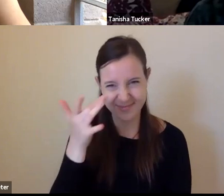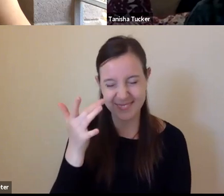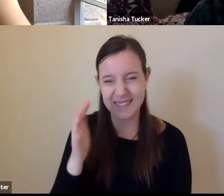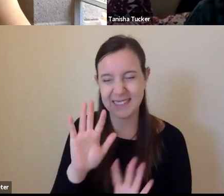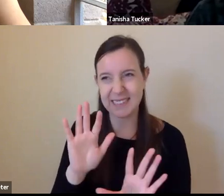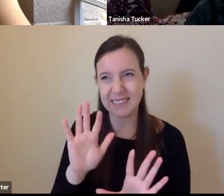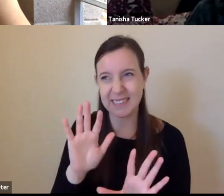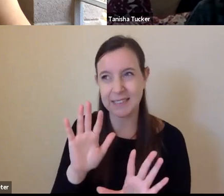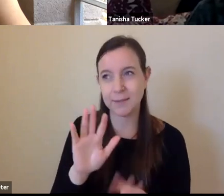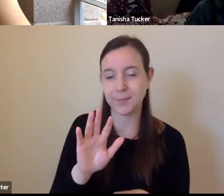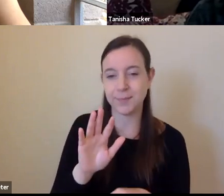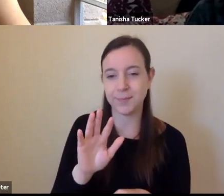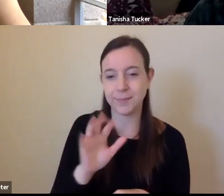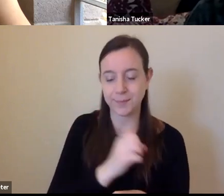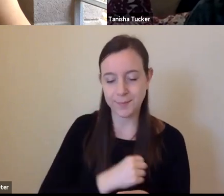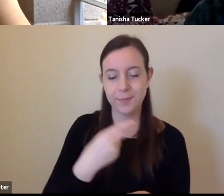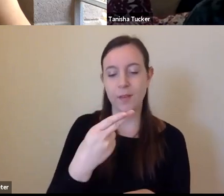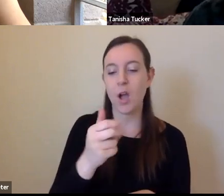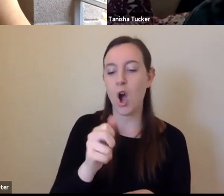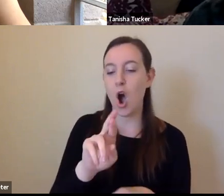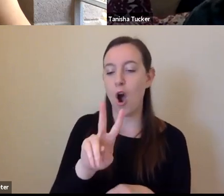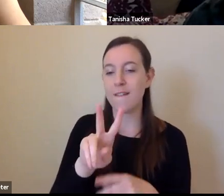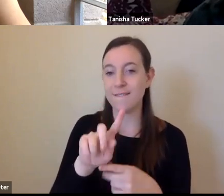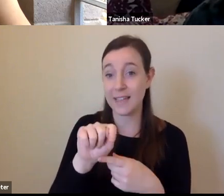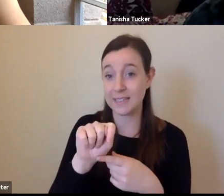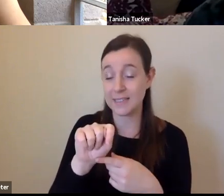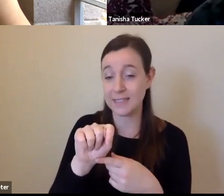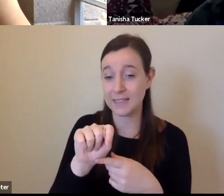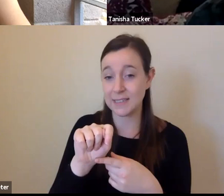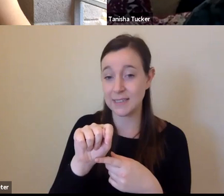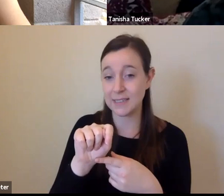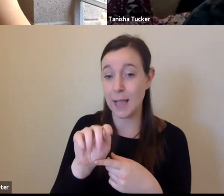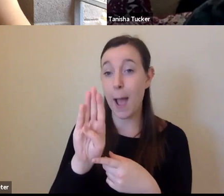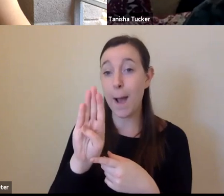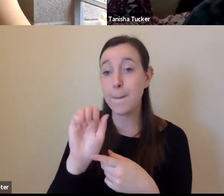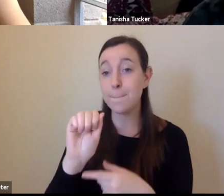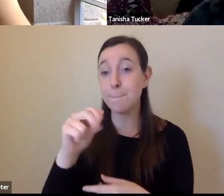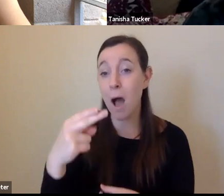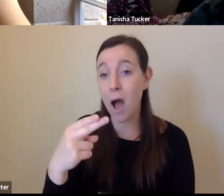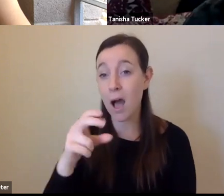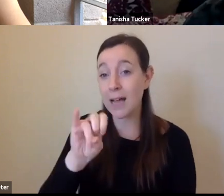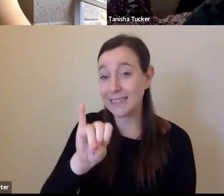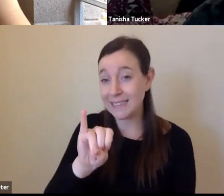It is, so harvest, Harvest, bahidaj,